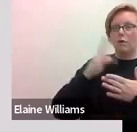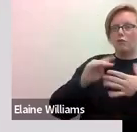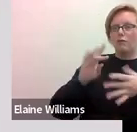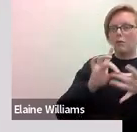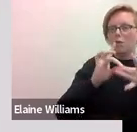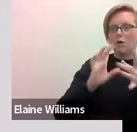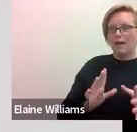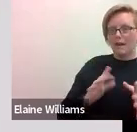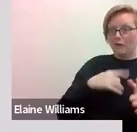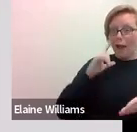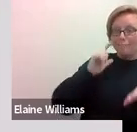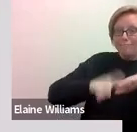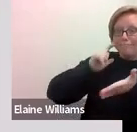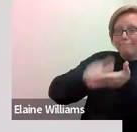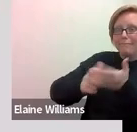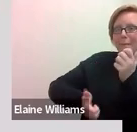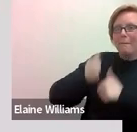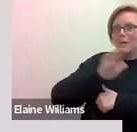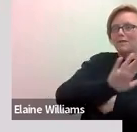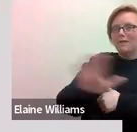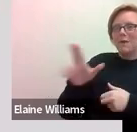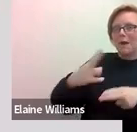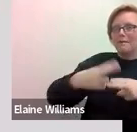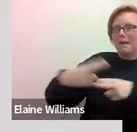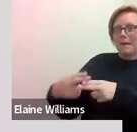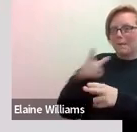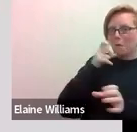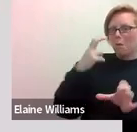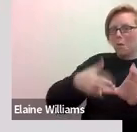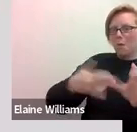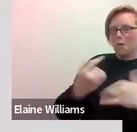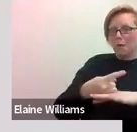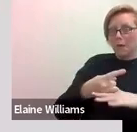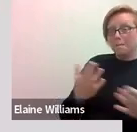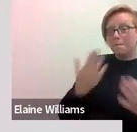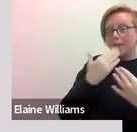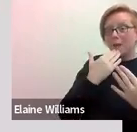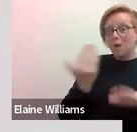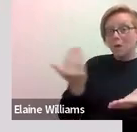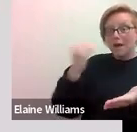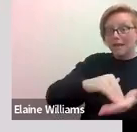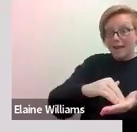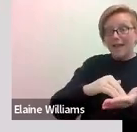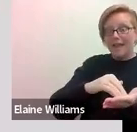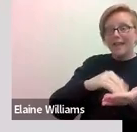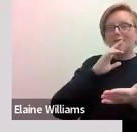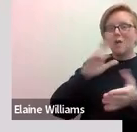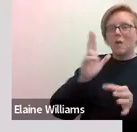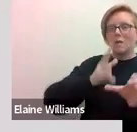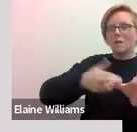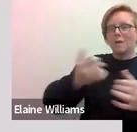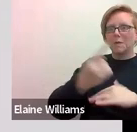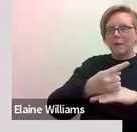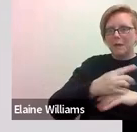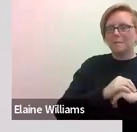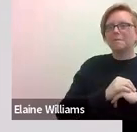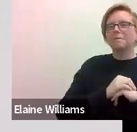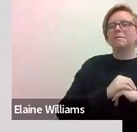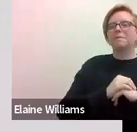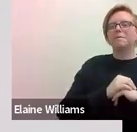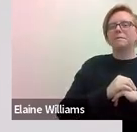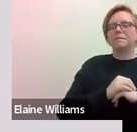of the names from those of you who are jumping in to join us. So thank you again so much for joining us today. I am